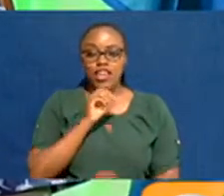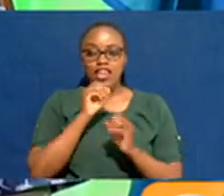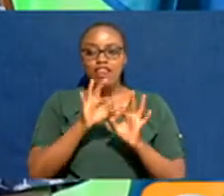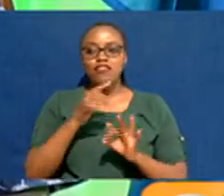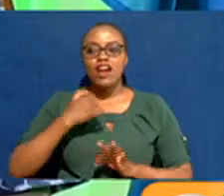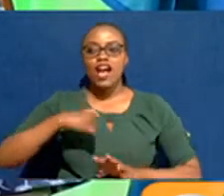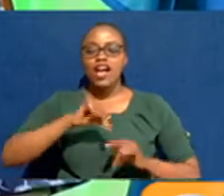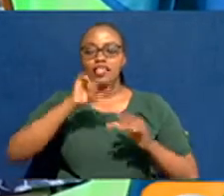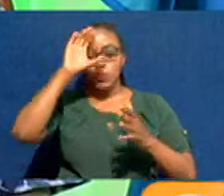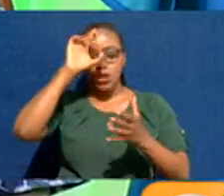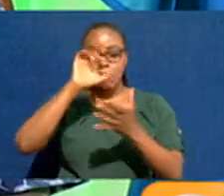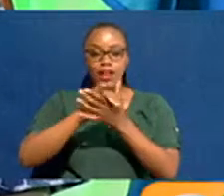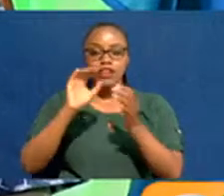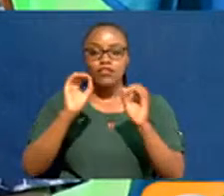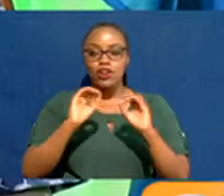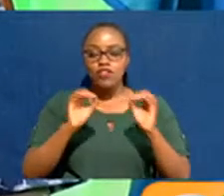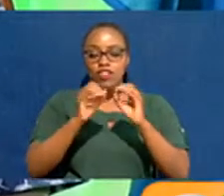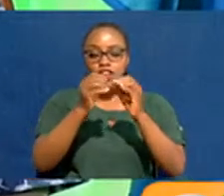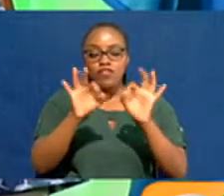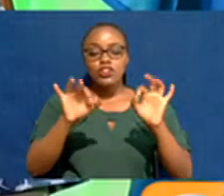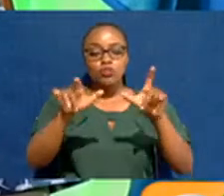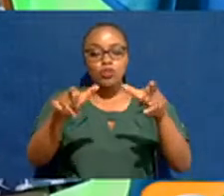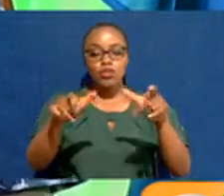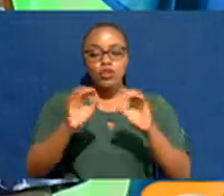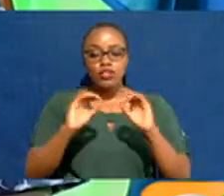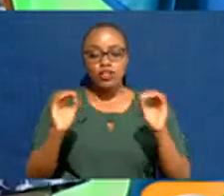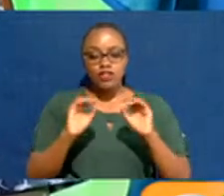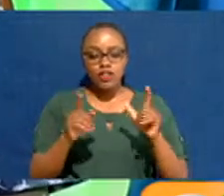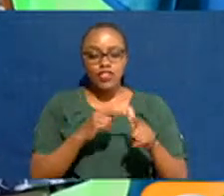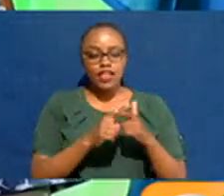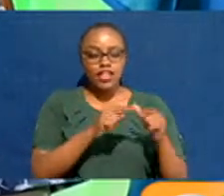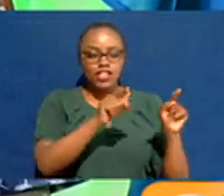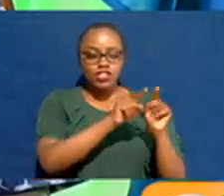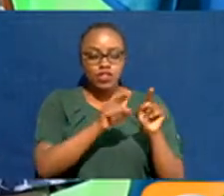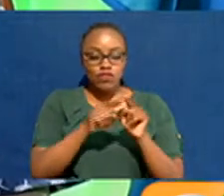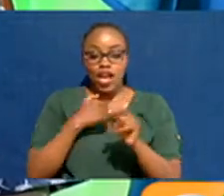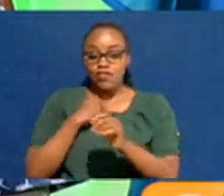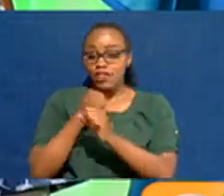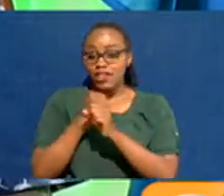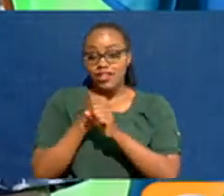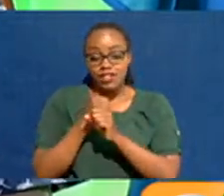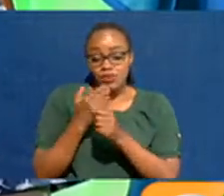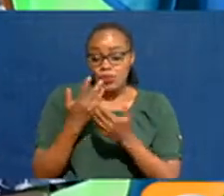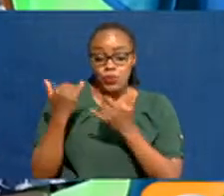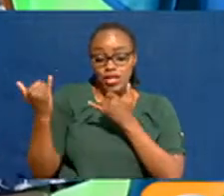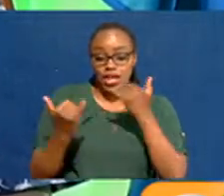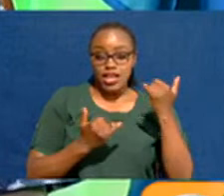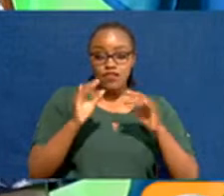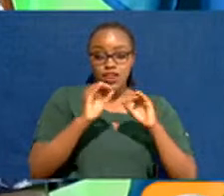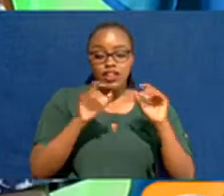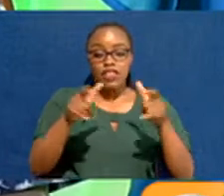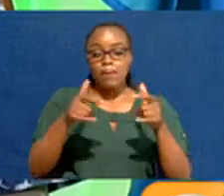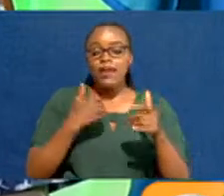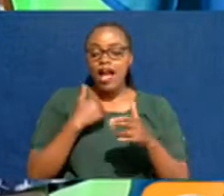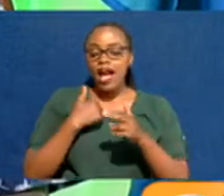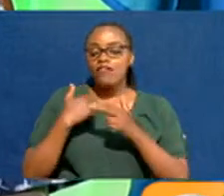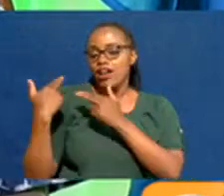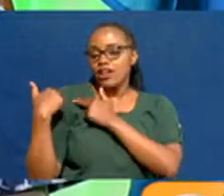not believe in freedom of the press, I would not grant this interview. The media plays a critical